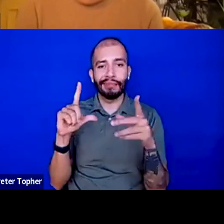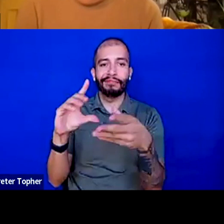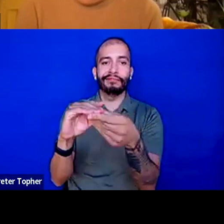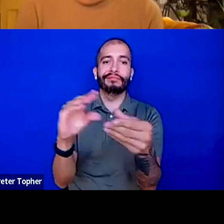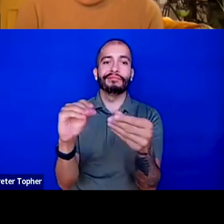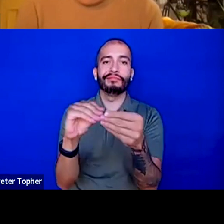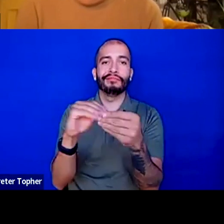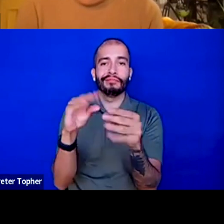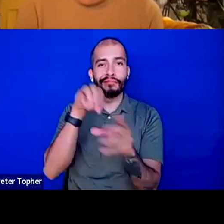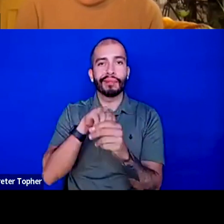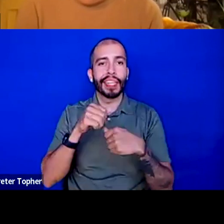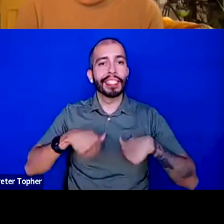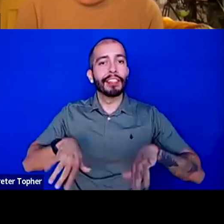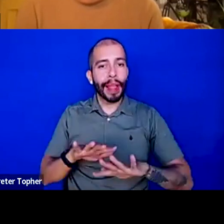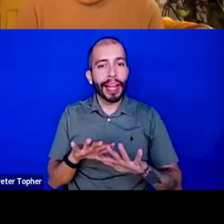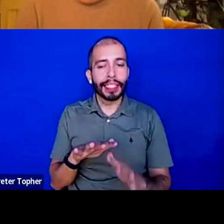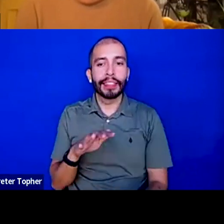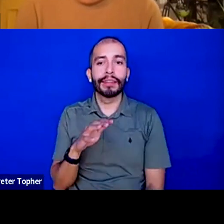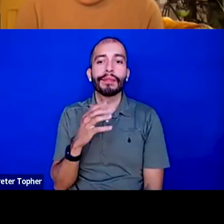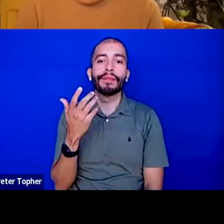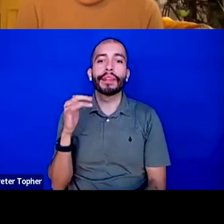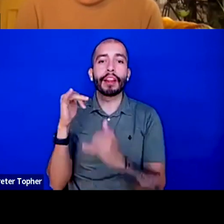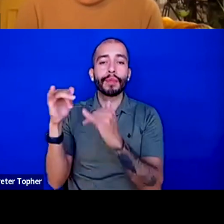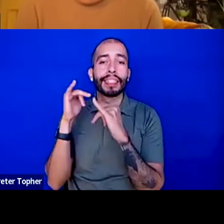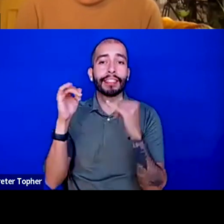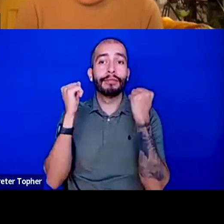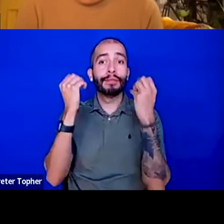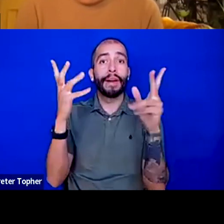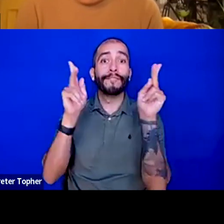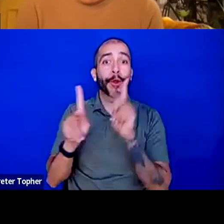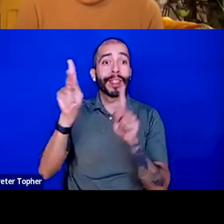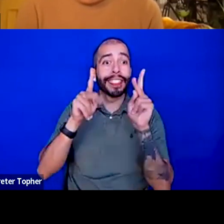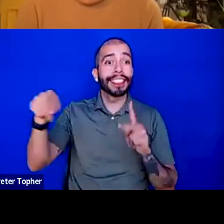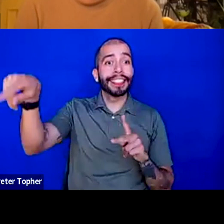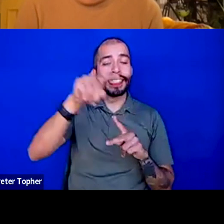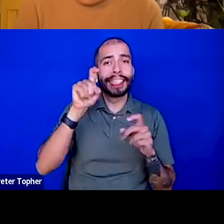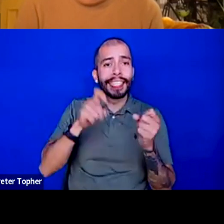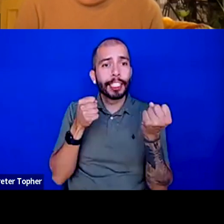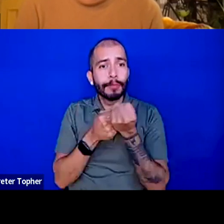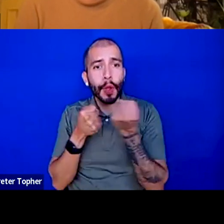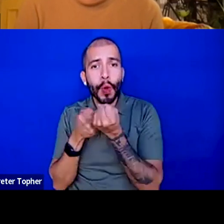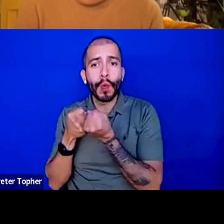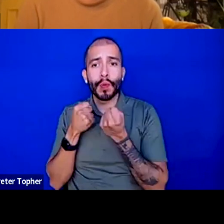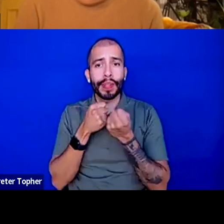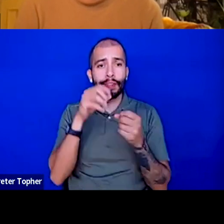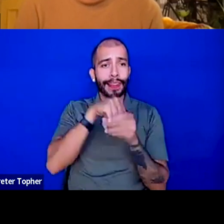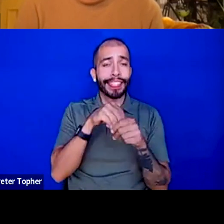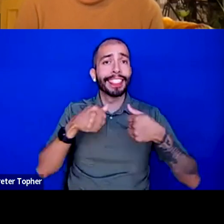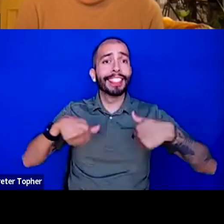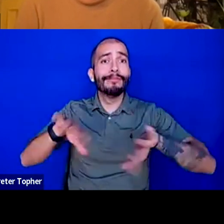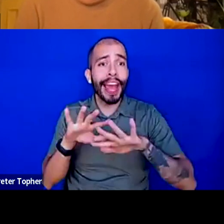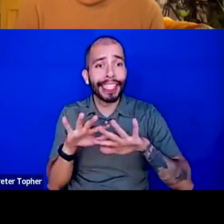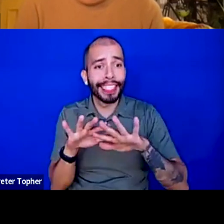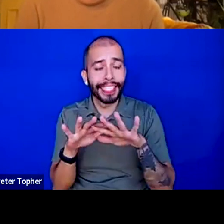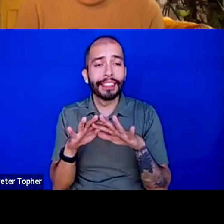some supports in those spaces. And so a couple of things. So the liberation-focused healing